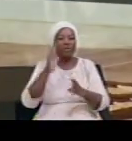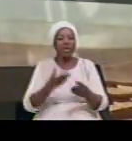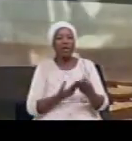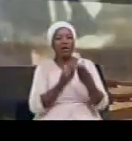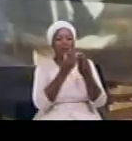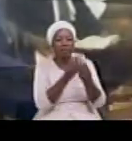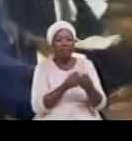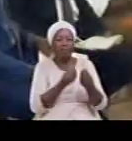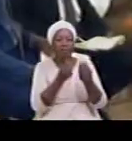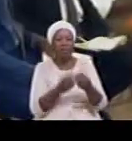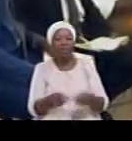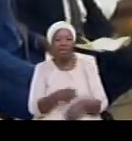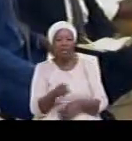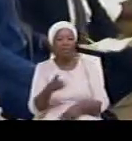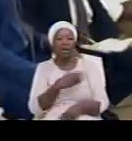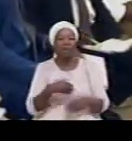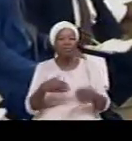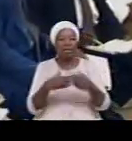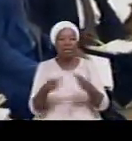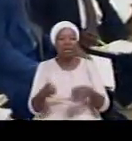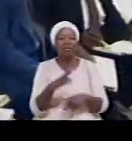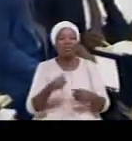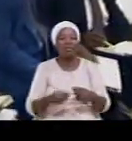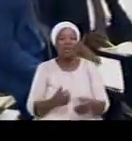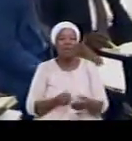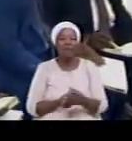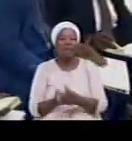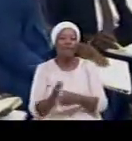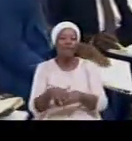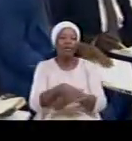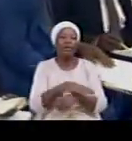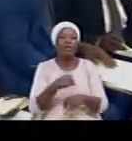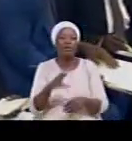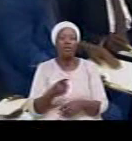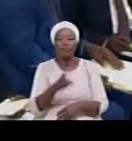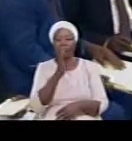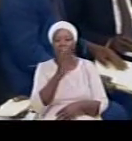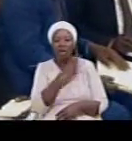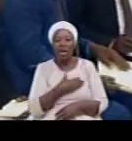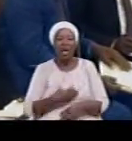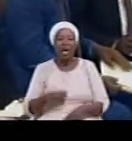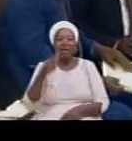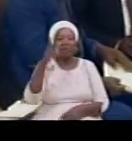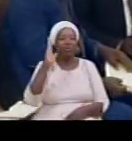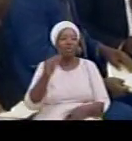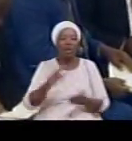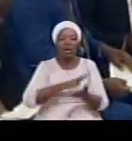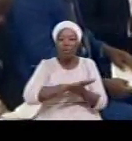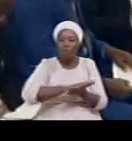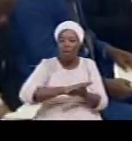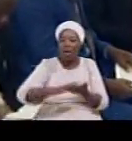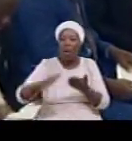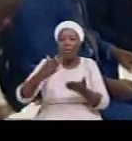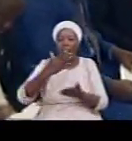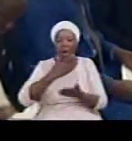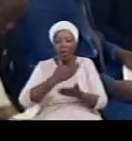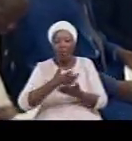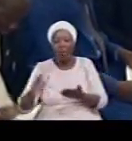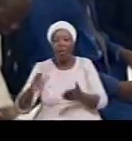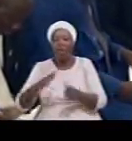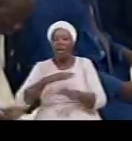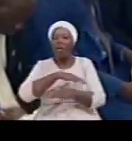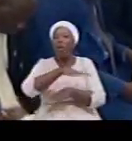fountains of waters, and God shall wipe away